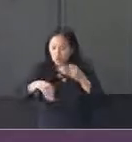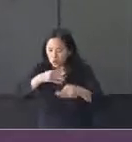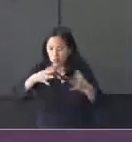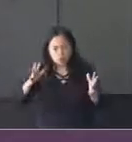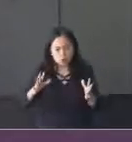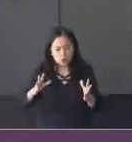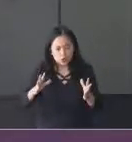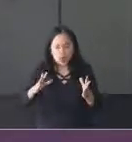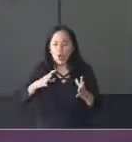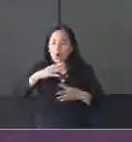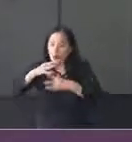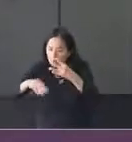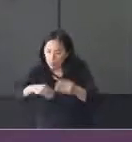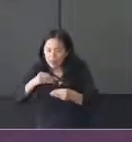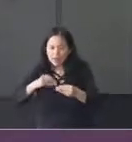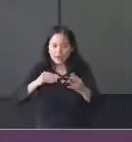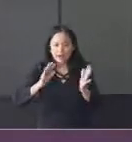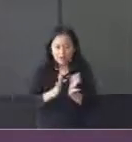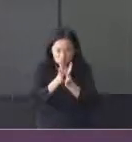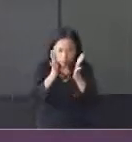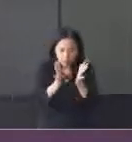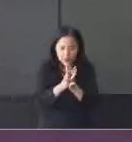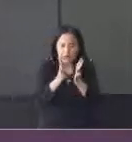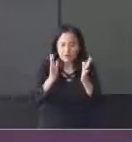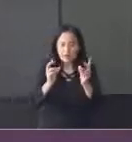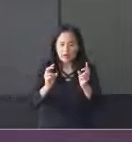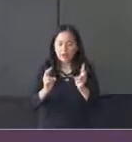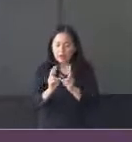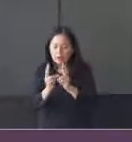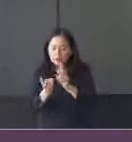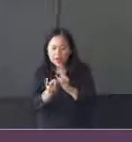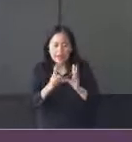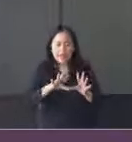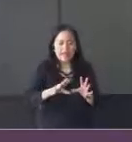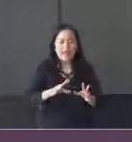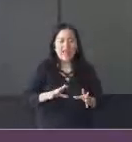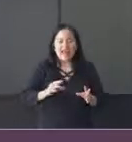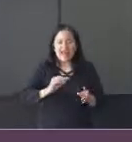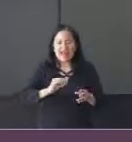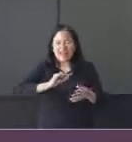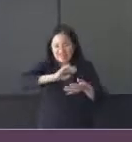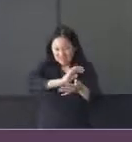skills, citizens interaction, participation, and